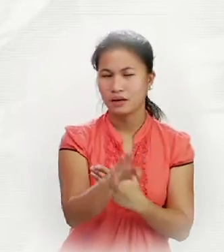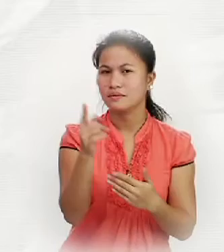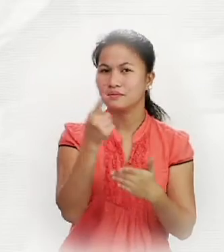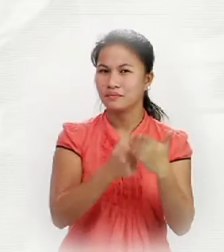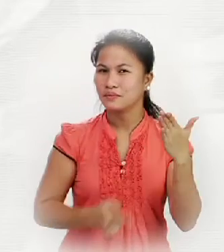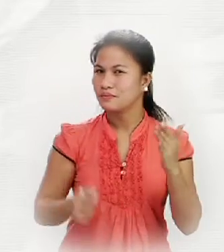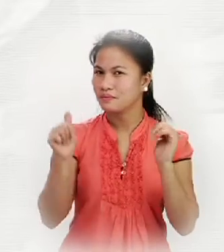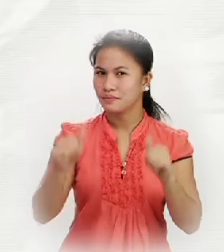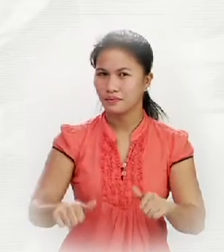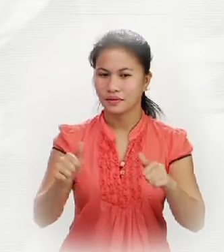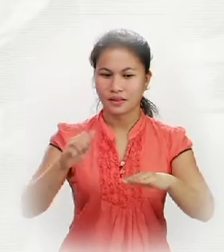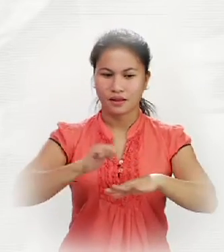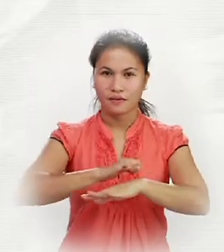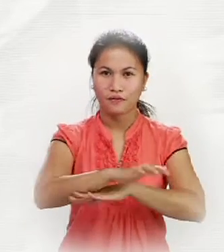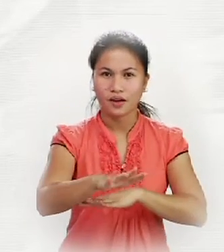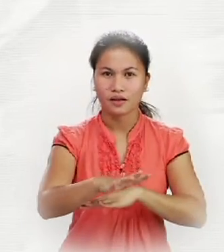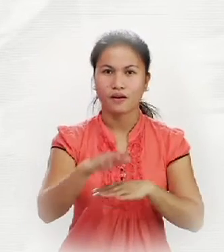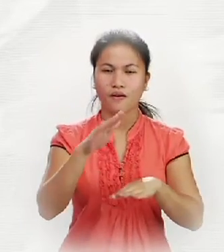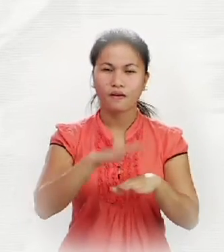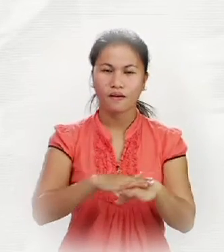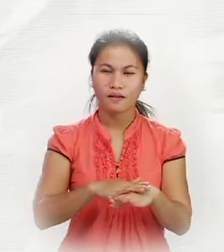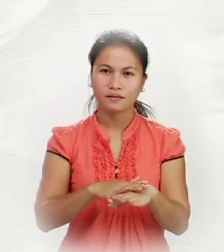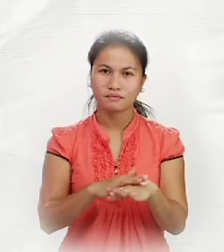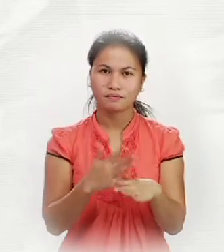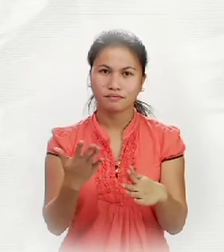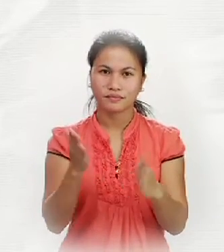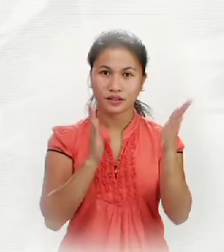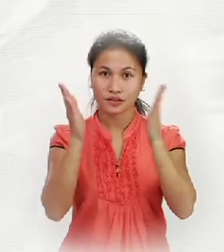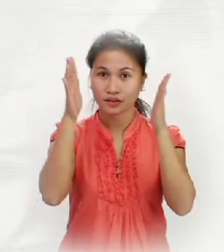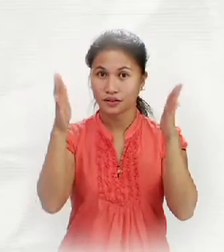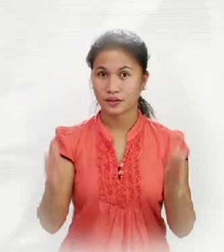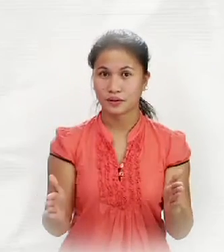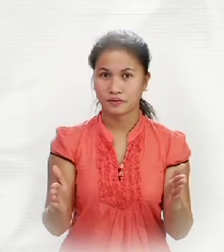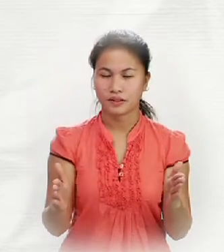is the possible effect on the servant?